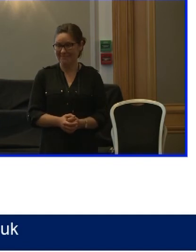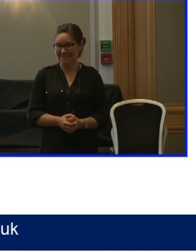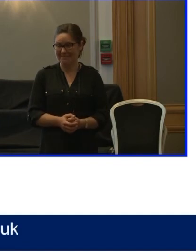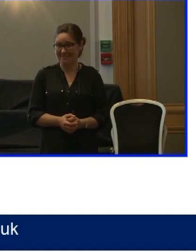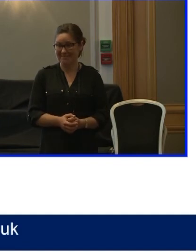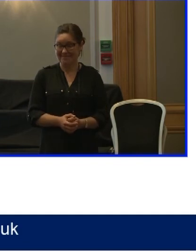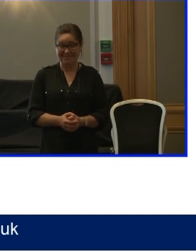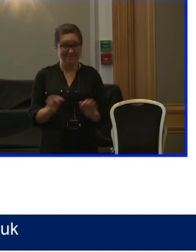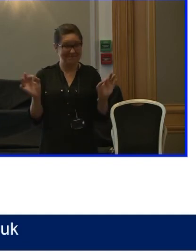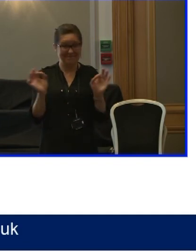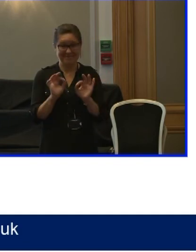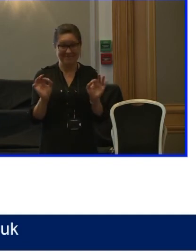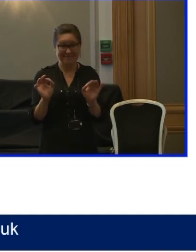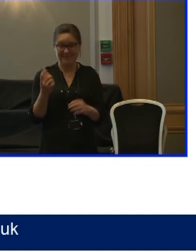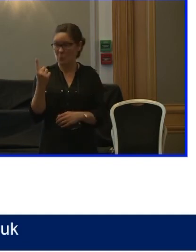No?